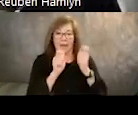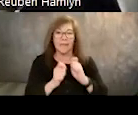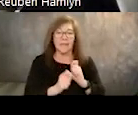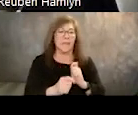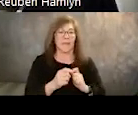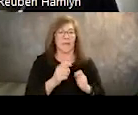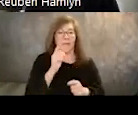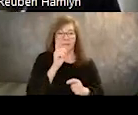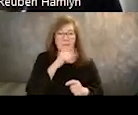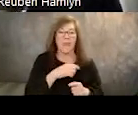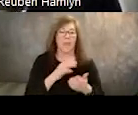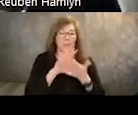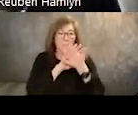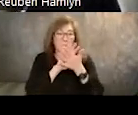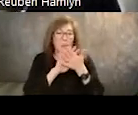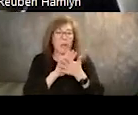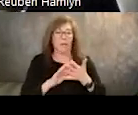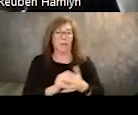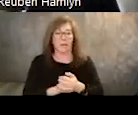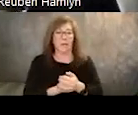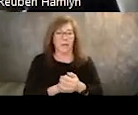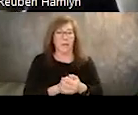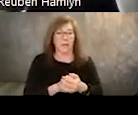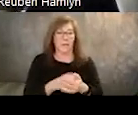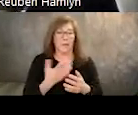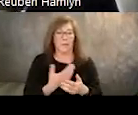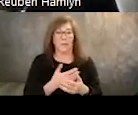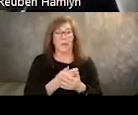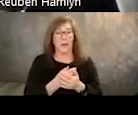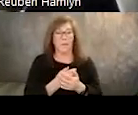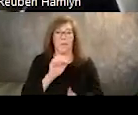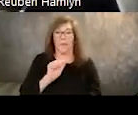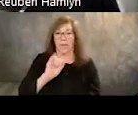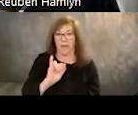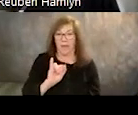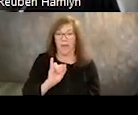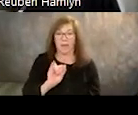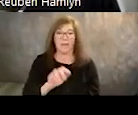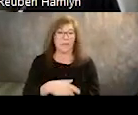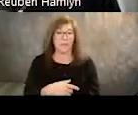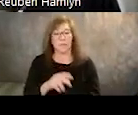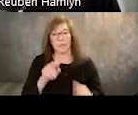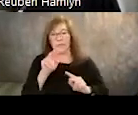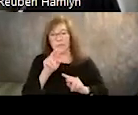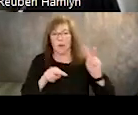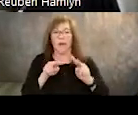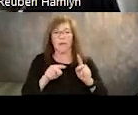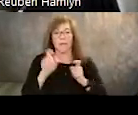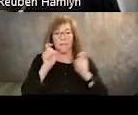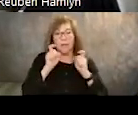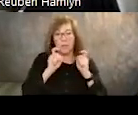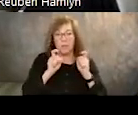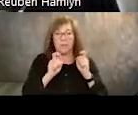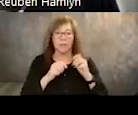with mosaic type of tools, and with rotoscoping as well, with AI rotoscoping to track the facial movements. So you could